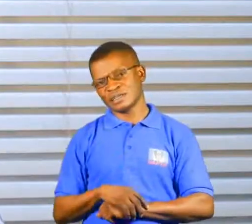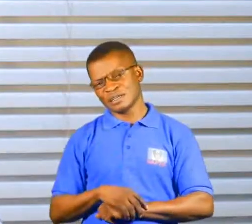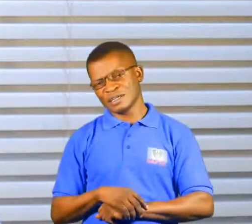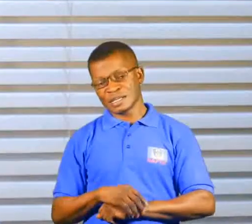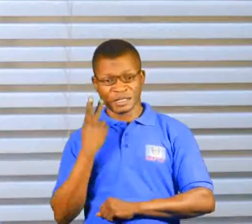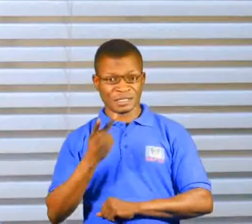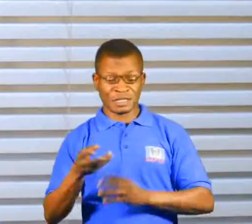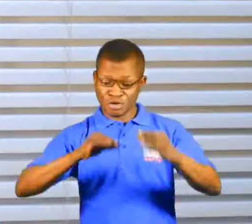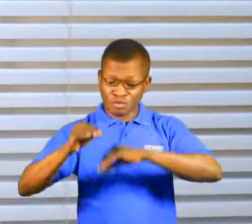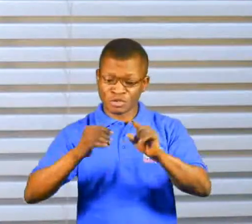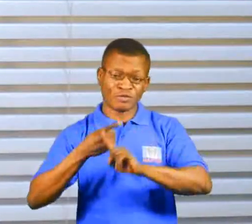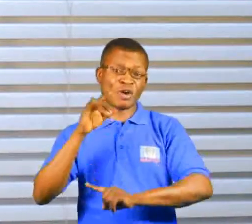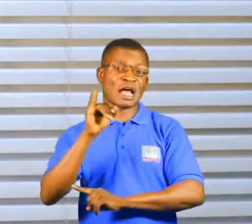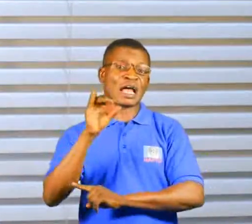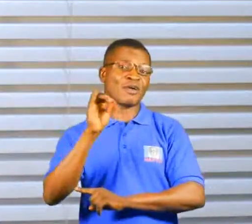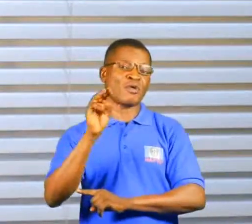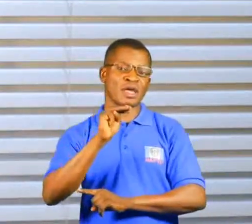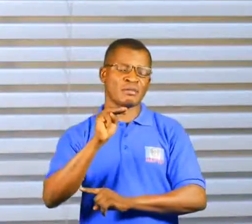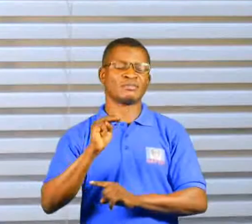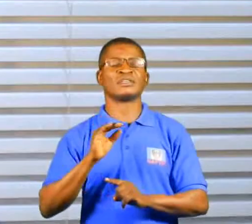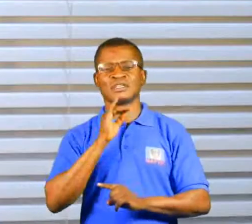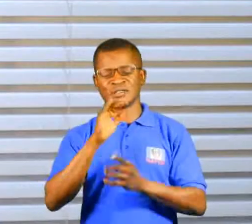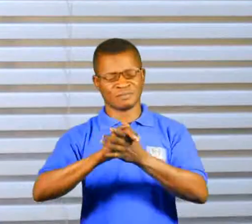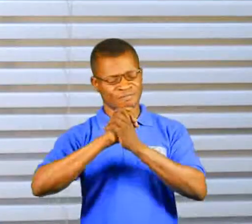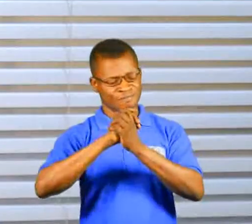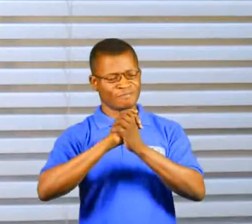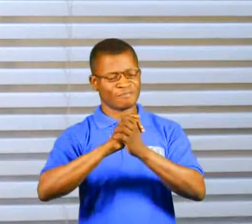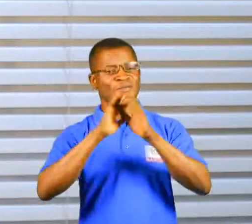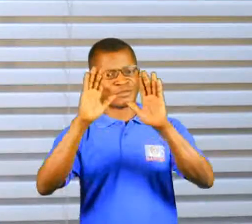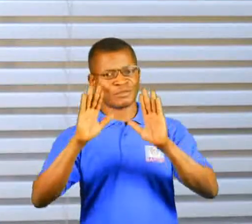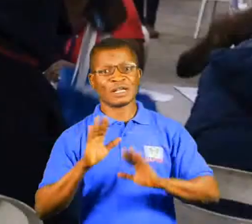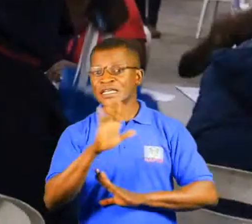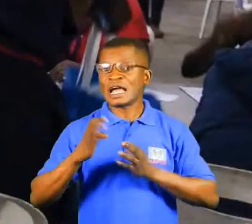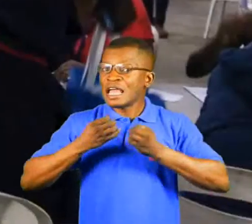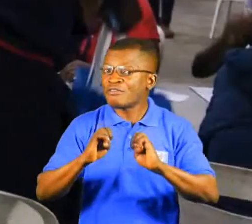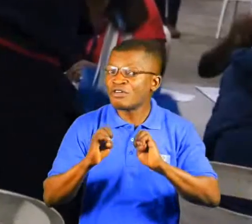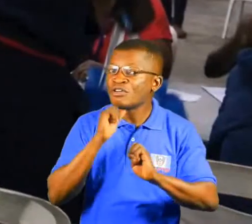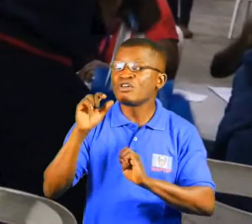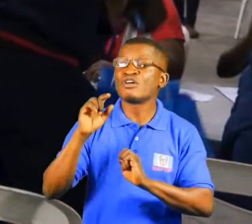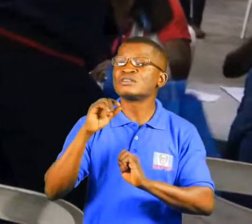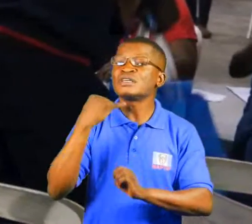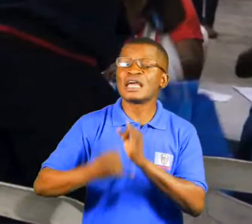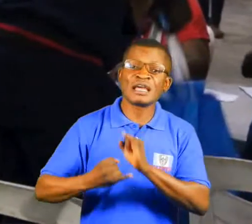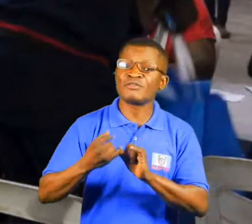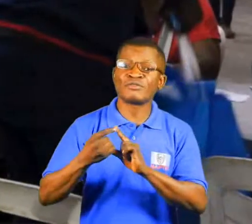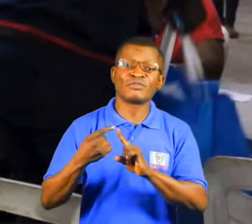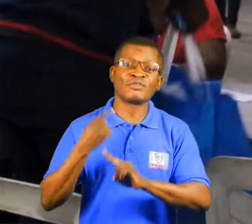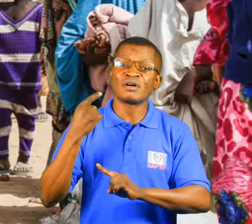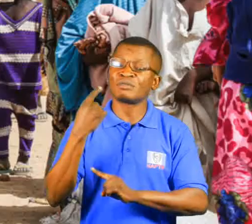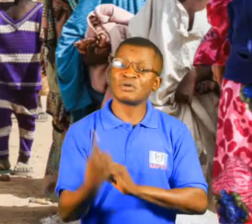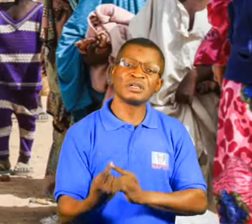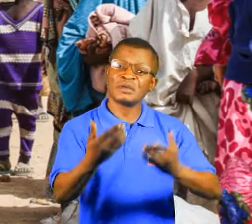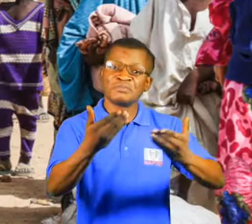so the contribution from IOM is very laudable and commendable. IOM effort does not just